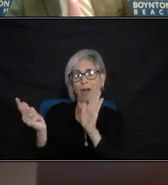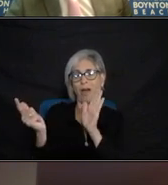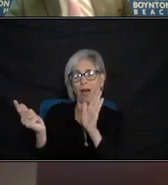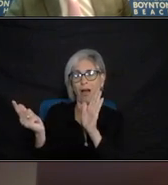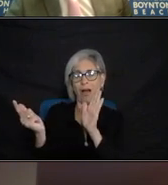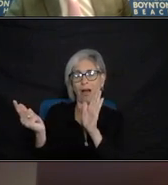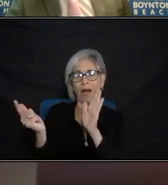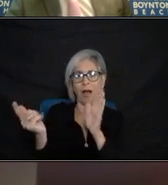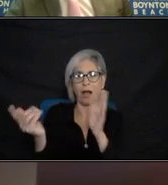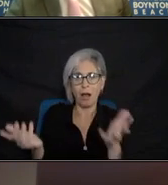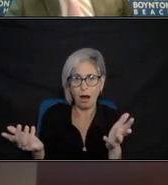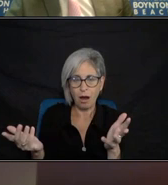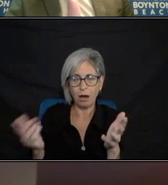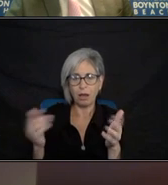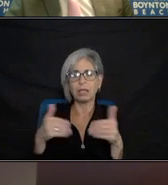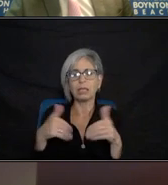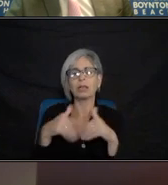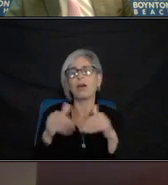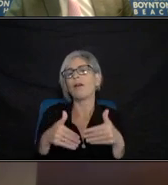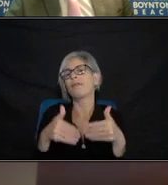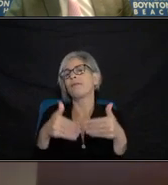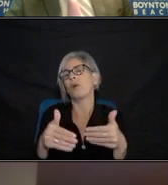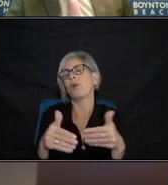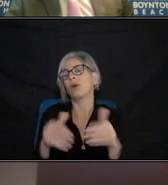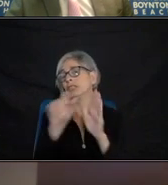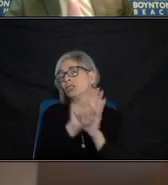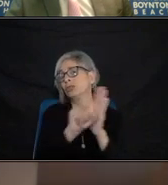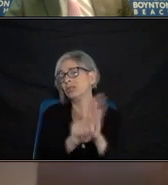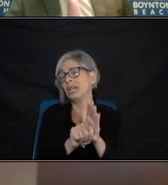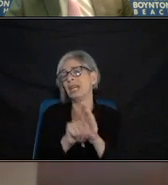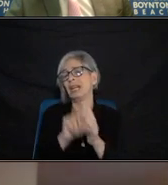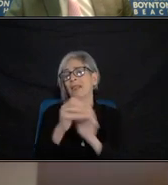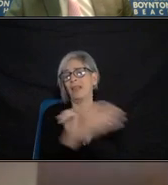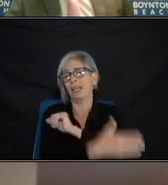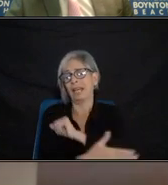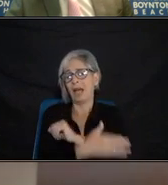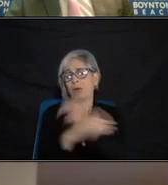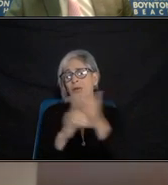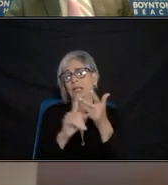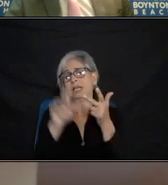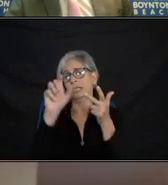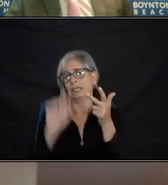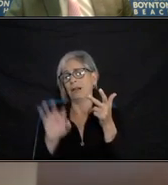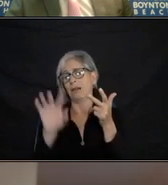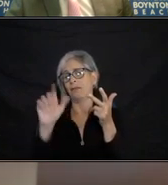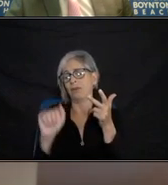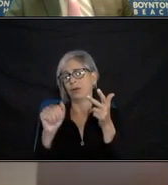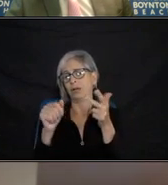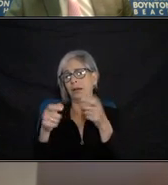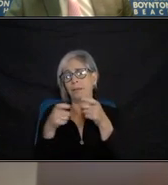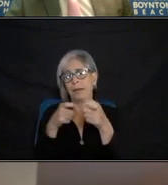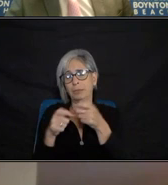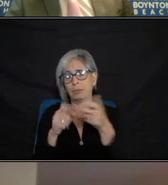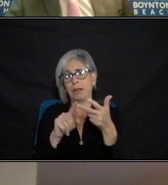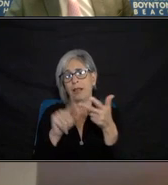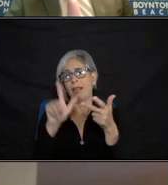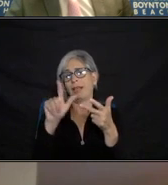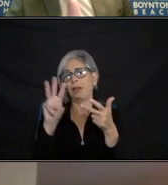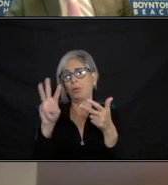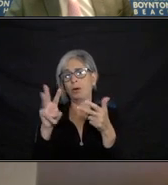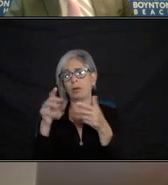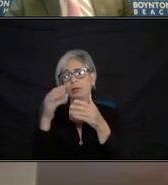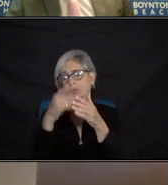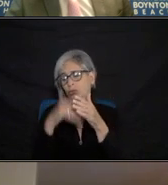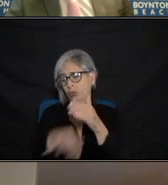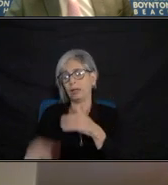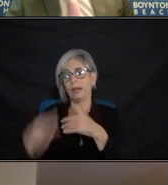this forward to the state, the county, South Florida Water Management, Lake Worth Drainage District, the